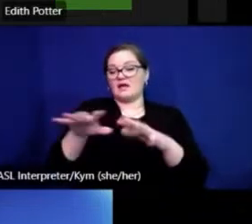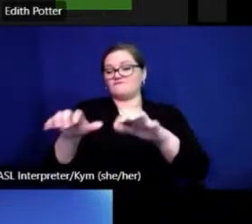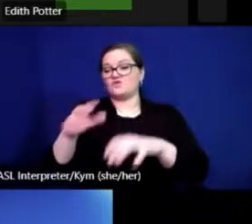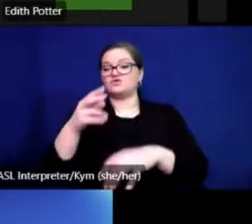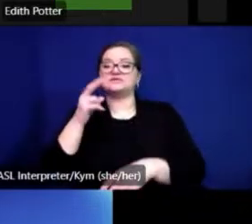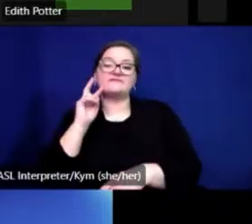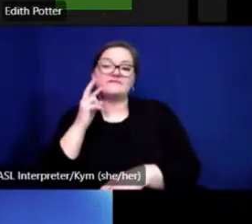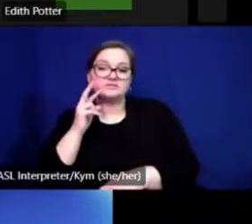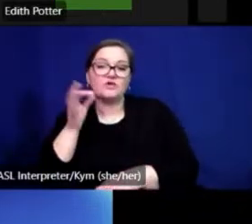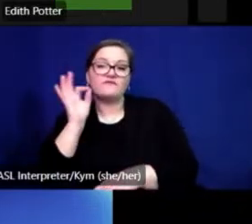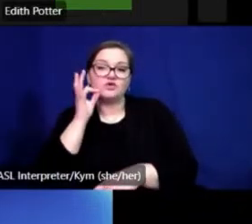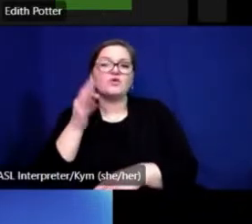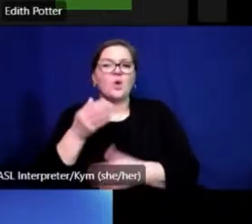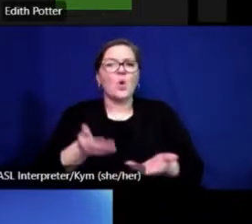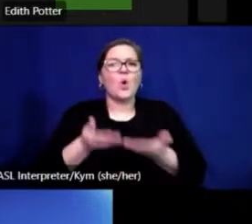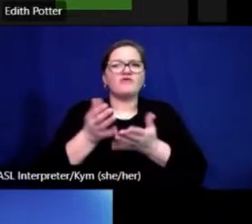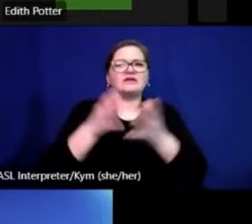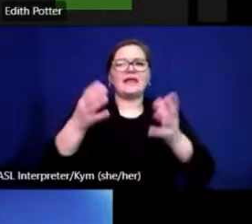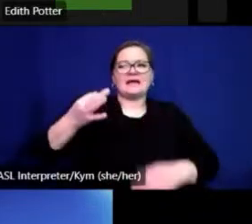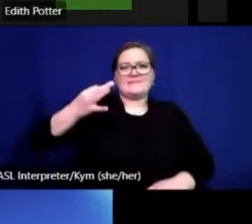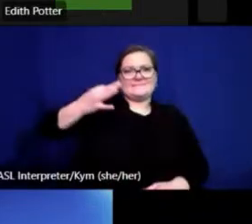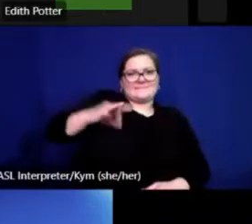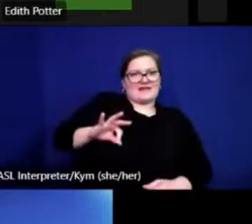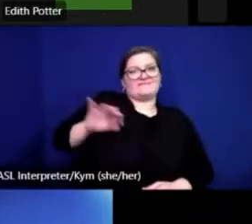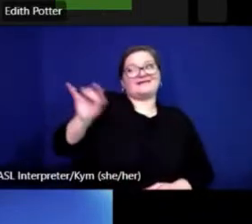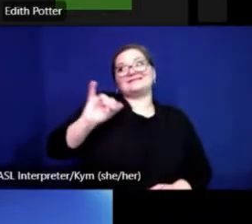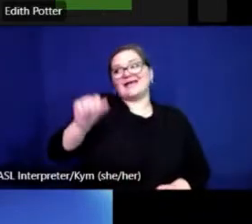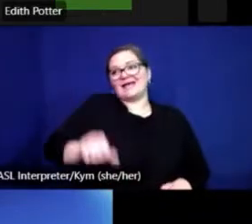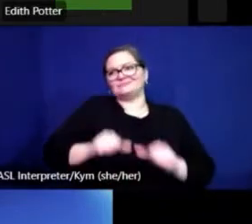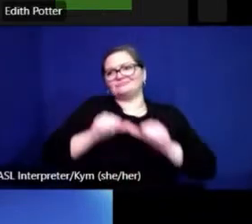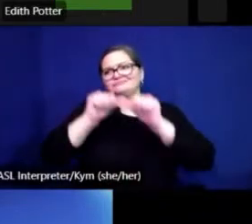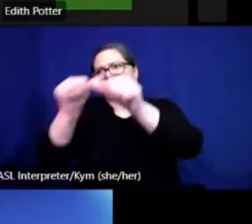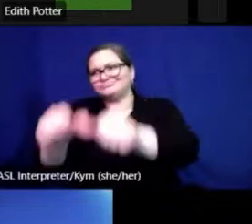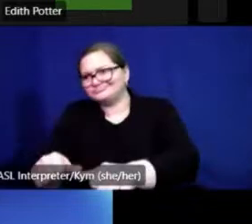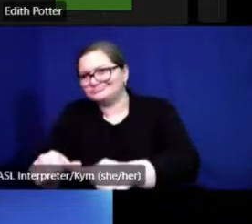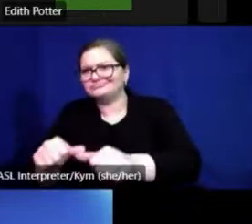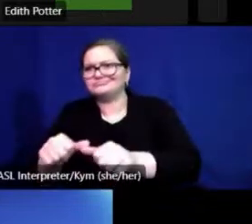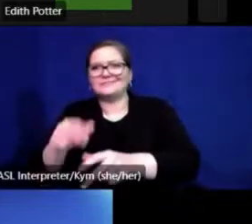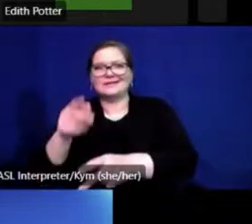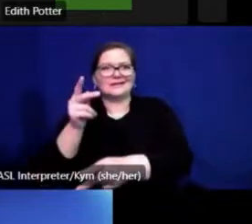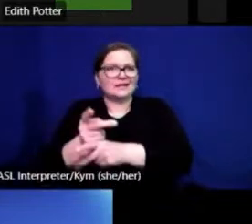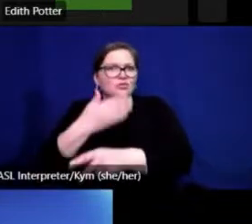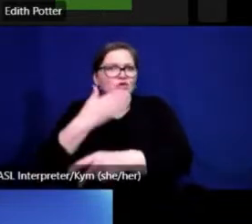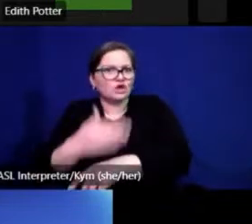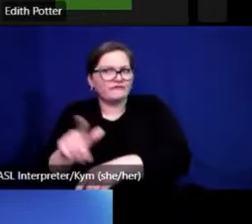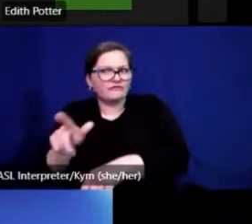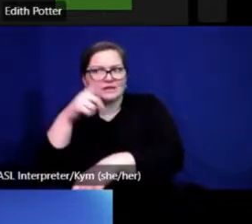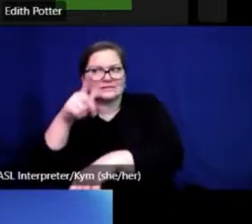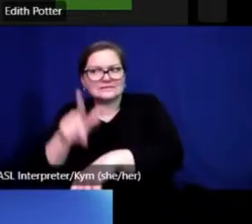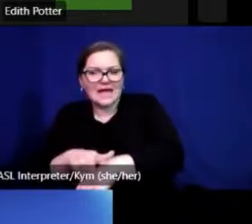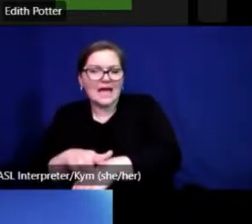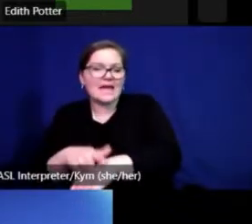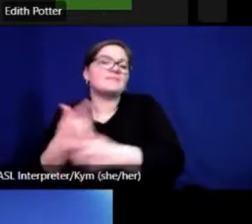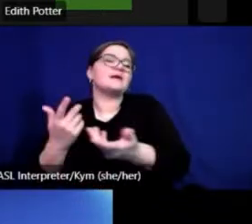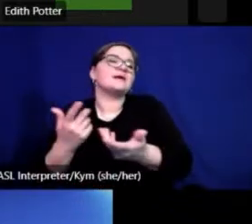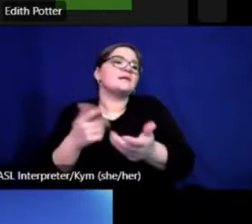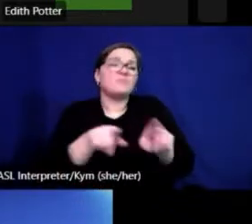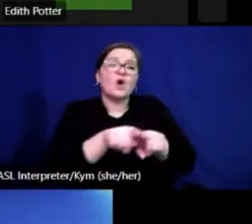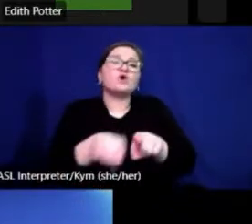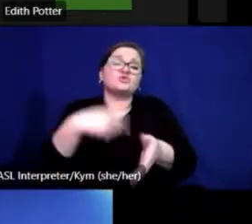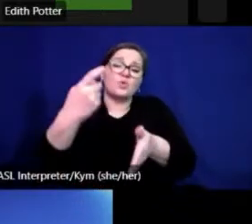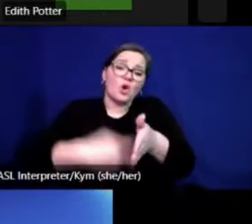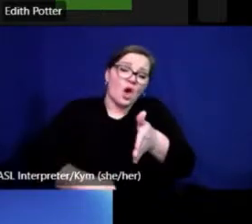fruits offer a lot of benefits as far as shelf life go, and oftentimes cost and convenience.